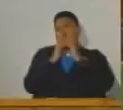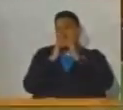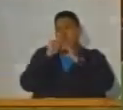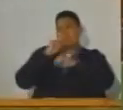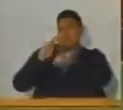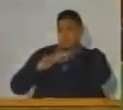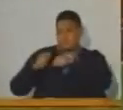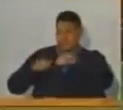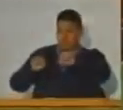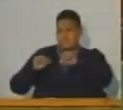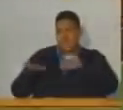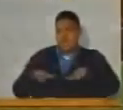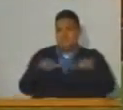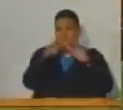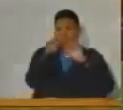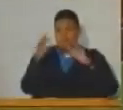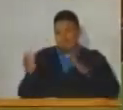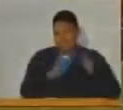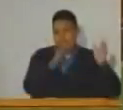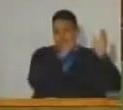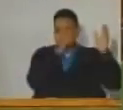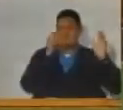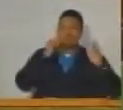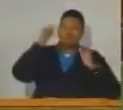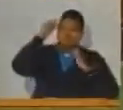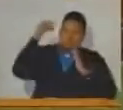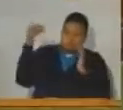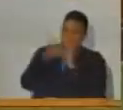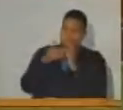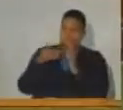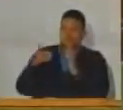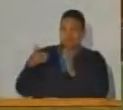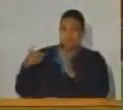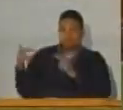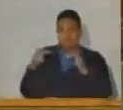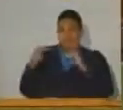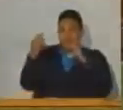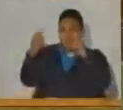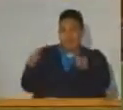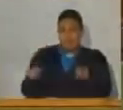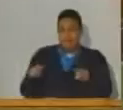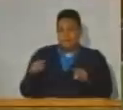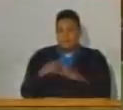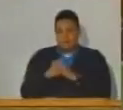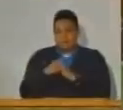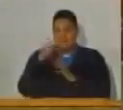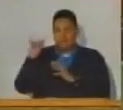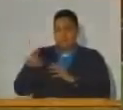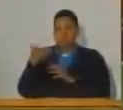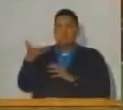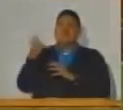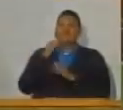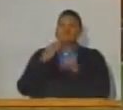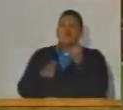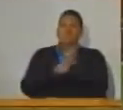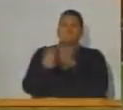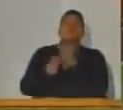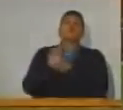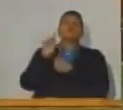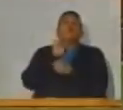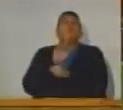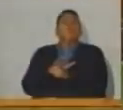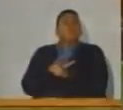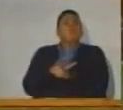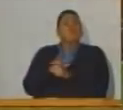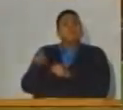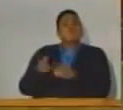National Strategic Action Plan on Gender-Based Violence. This is intended to protect and ensure the right